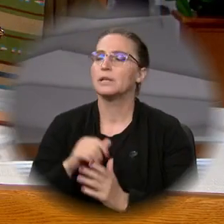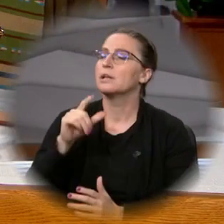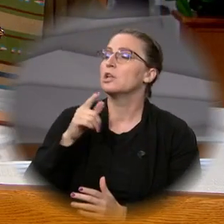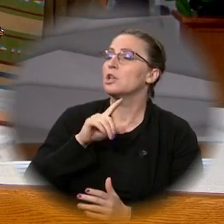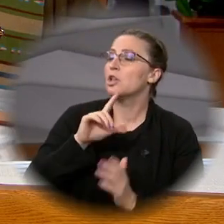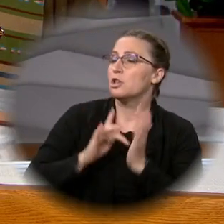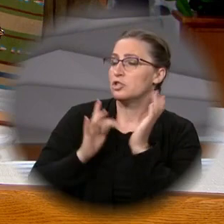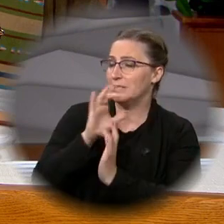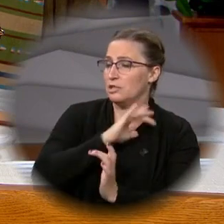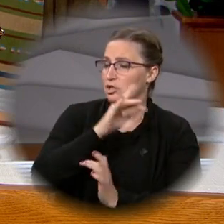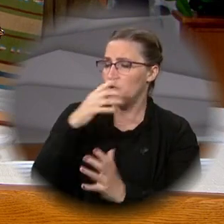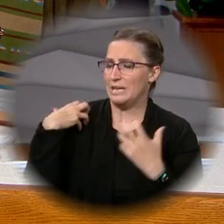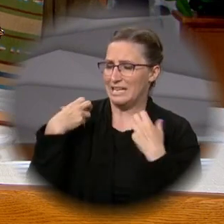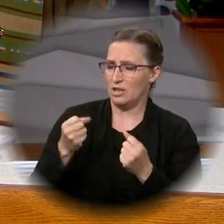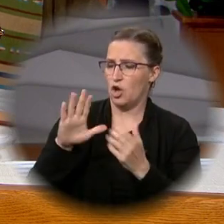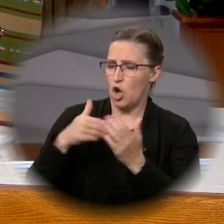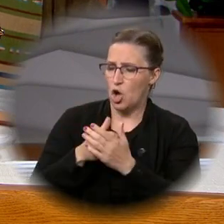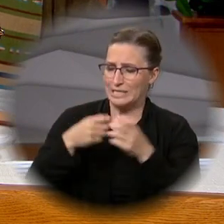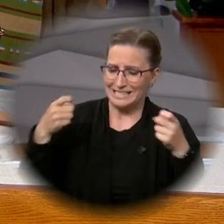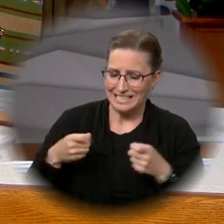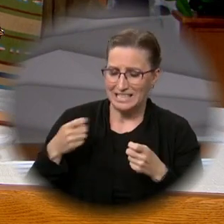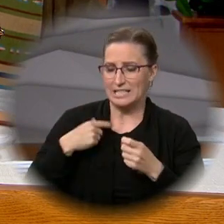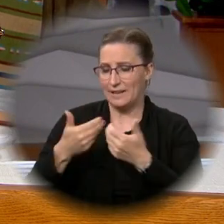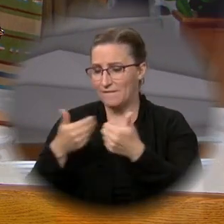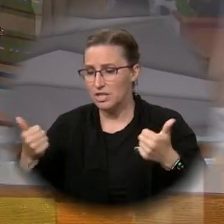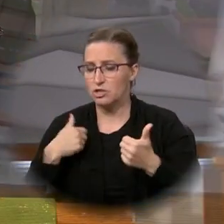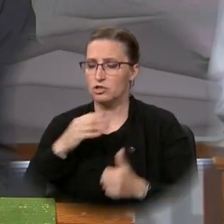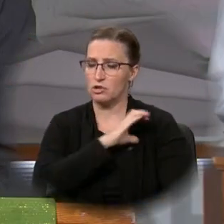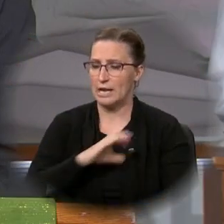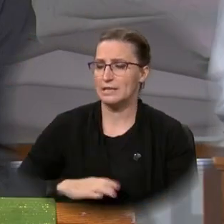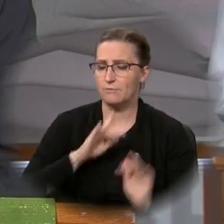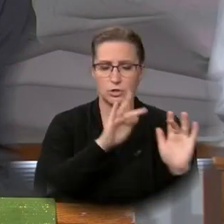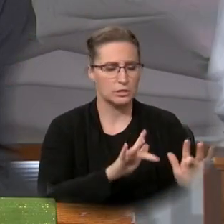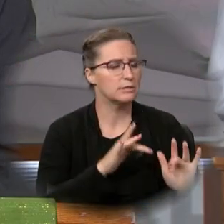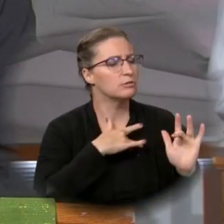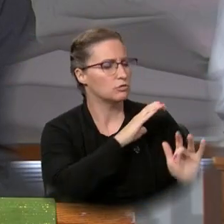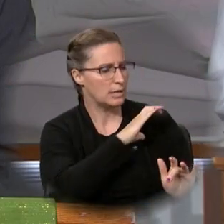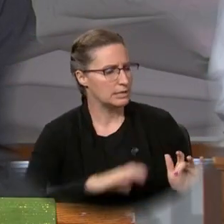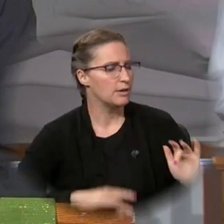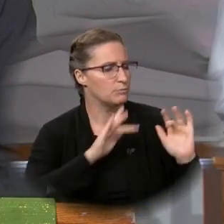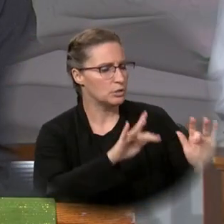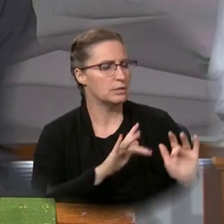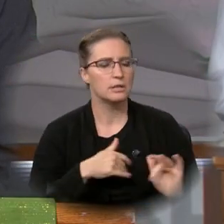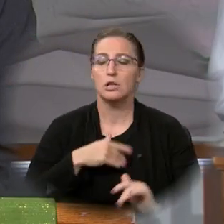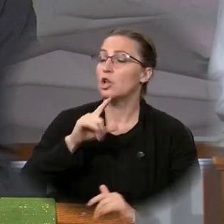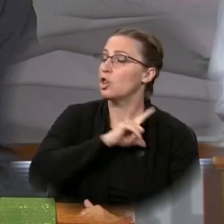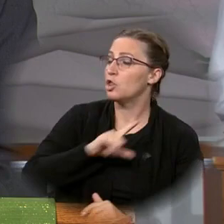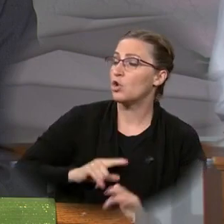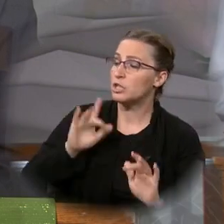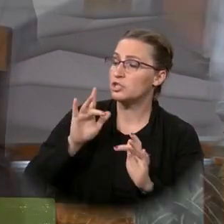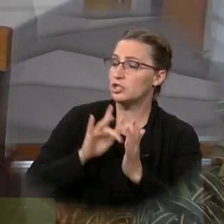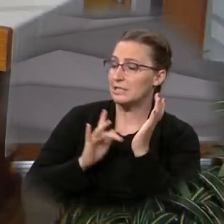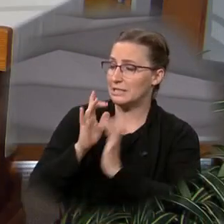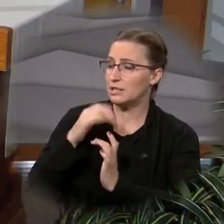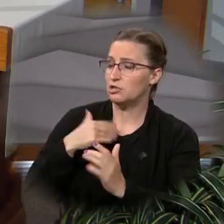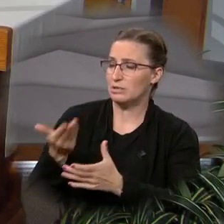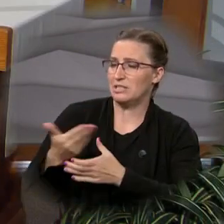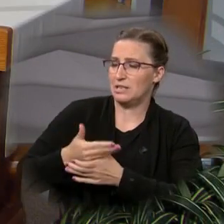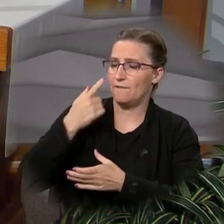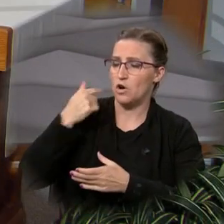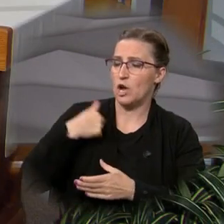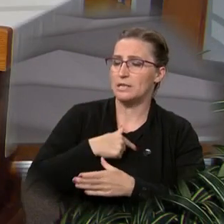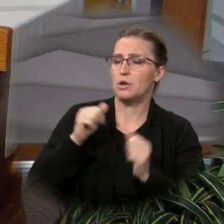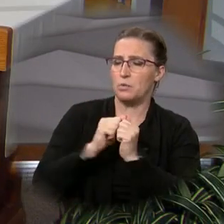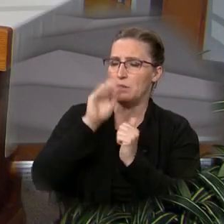heal the wounds of sin and division. Christ, have mercy. Christ, have mercy. Lord Jesus, you intercede for us with your